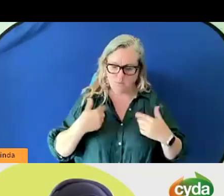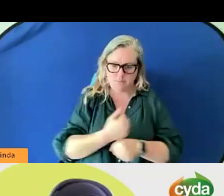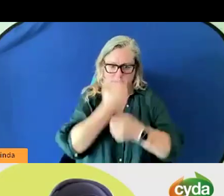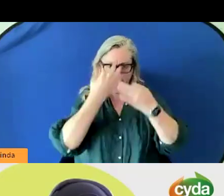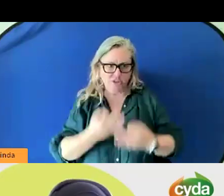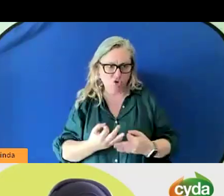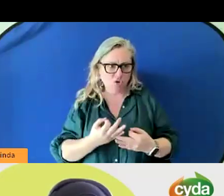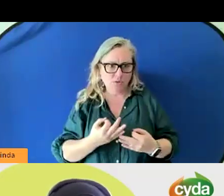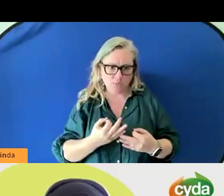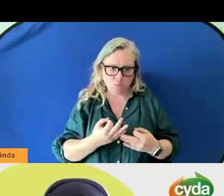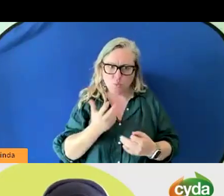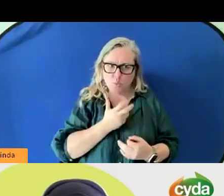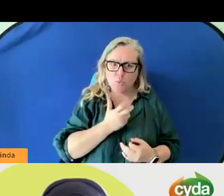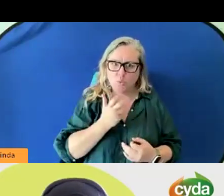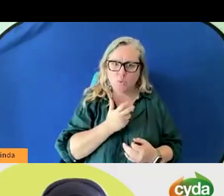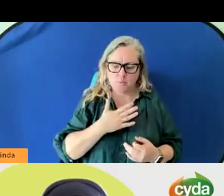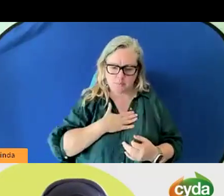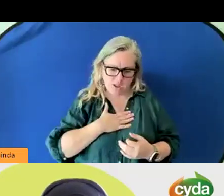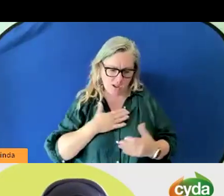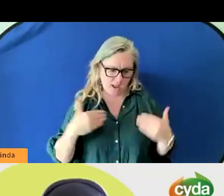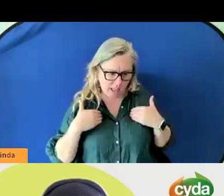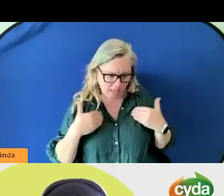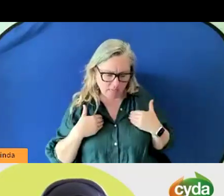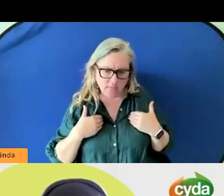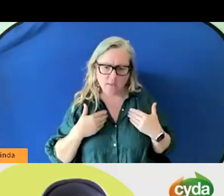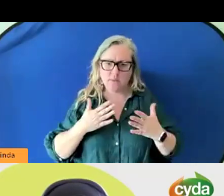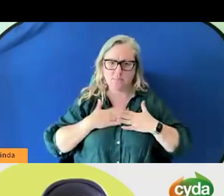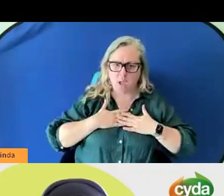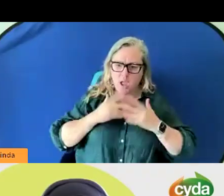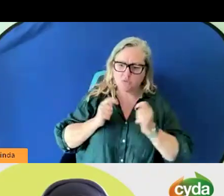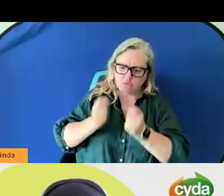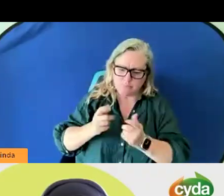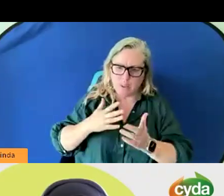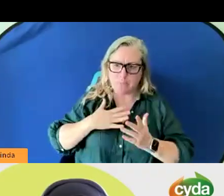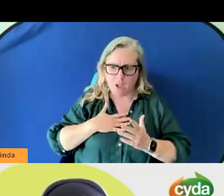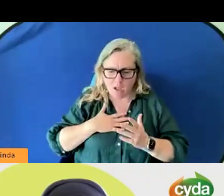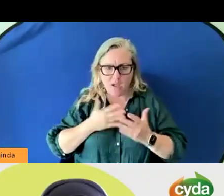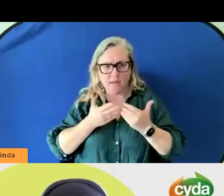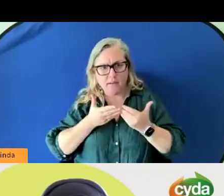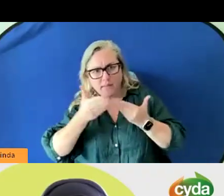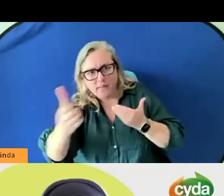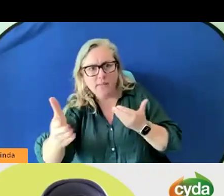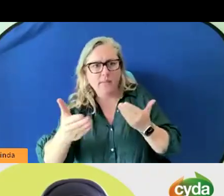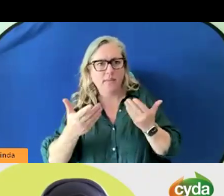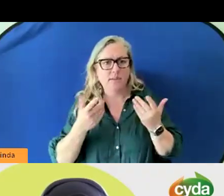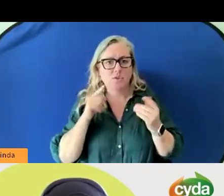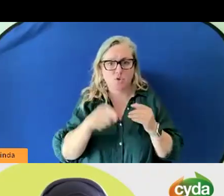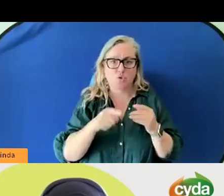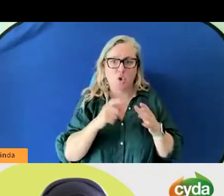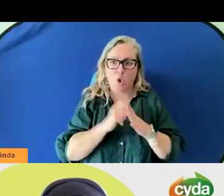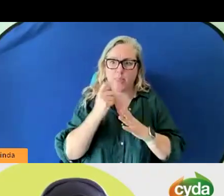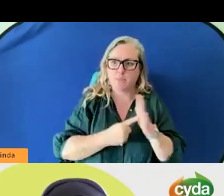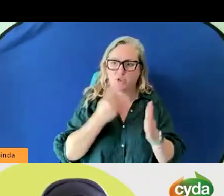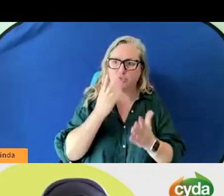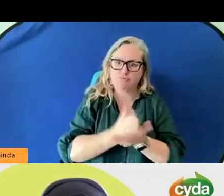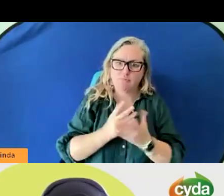bigger decisions about my health and my treatment and my future. And And I think that's why our project is really